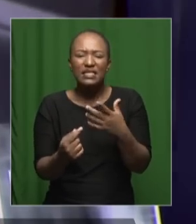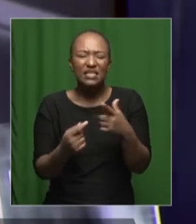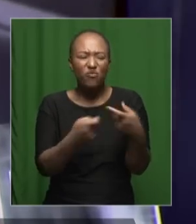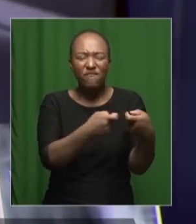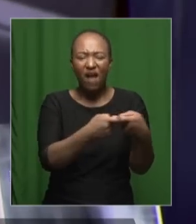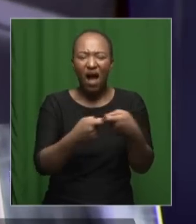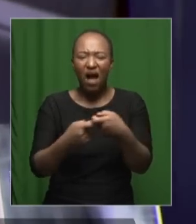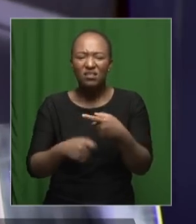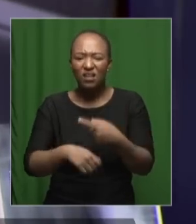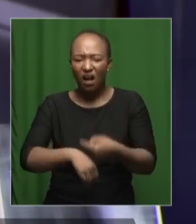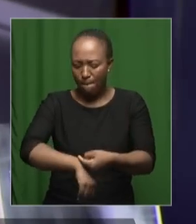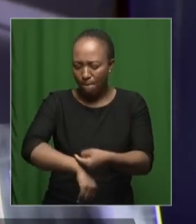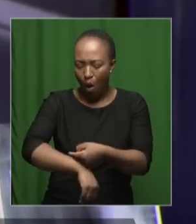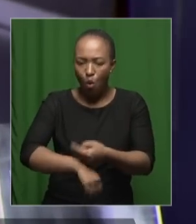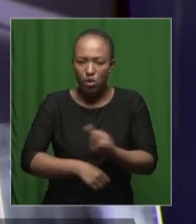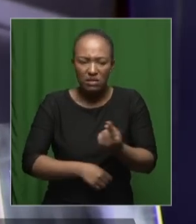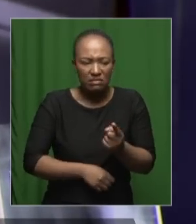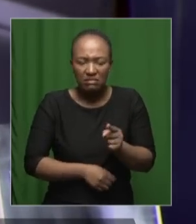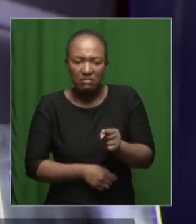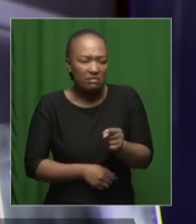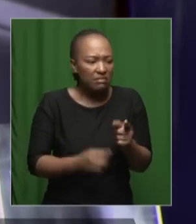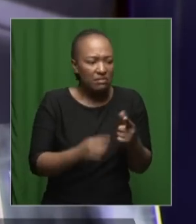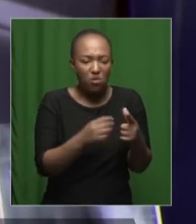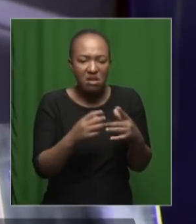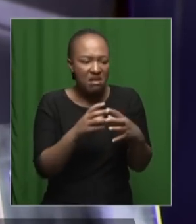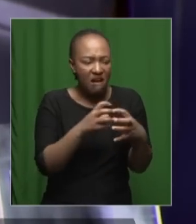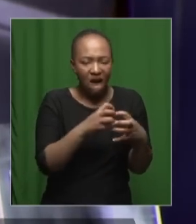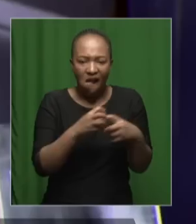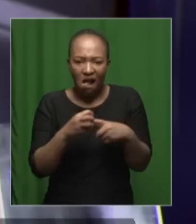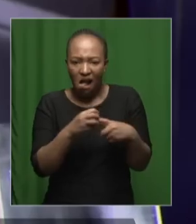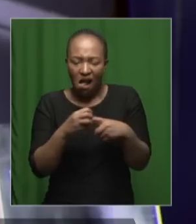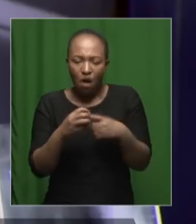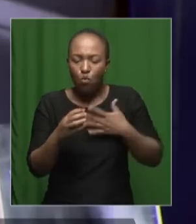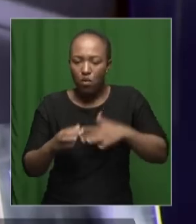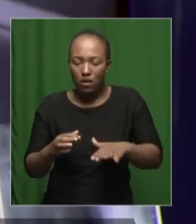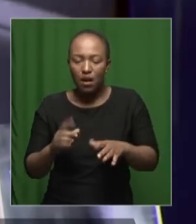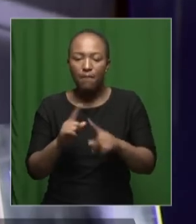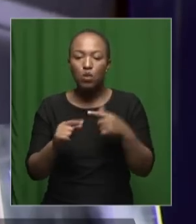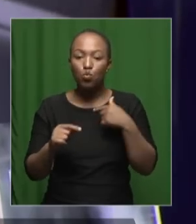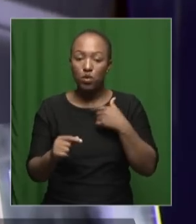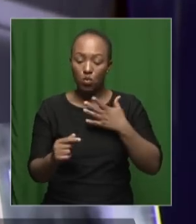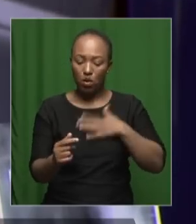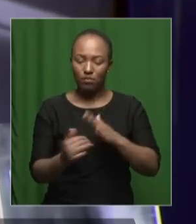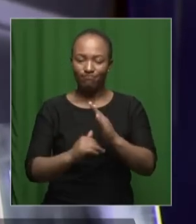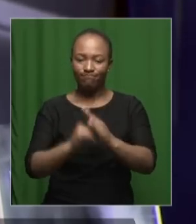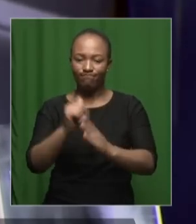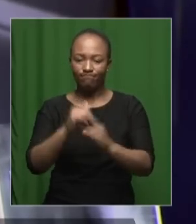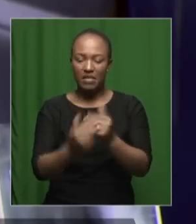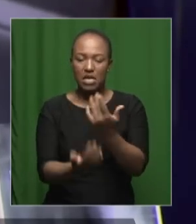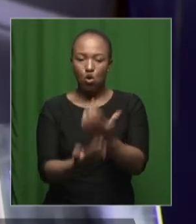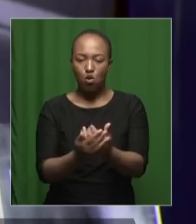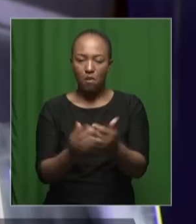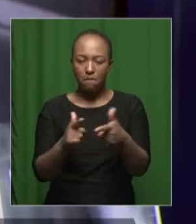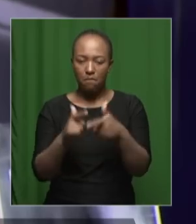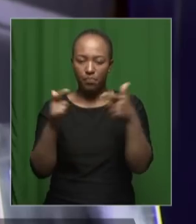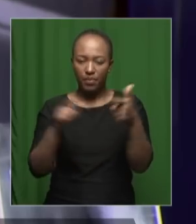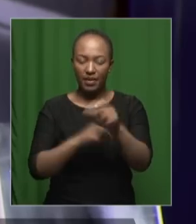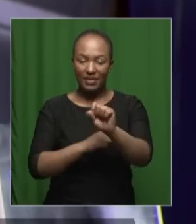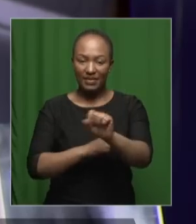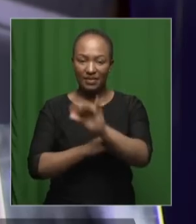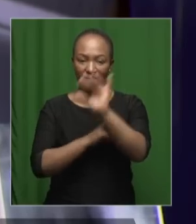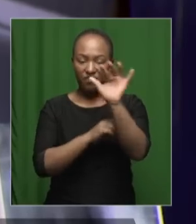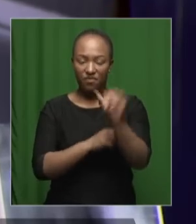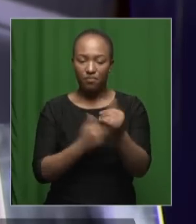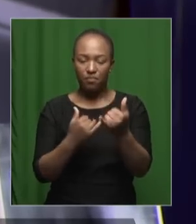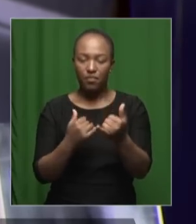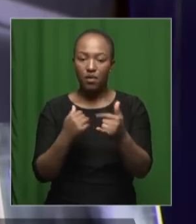The EFF wants to make sure that we build a bigger economy that will also transcend South Africa and get to the